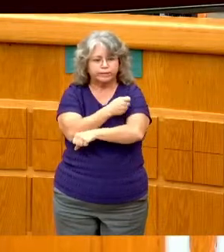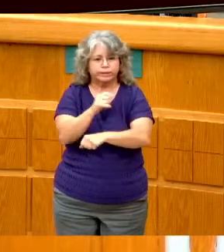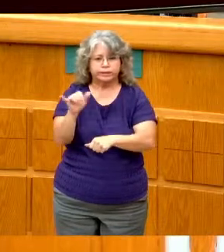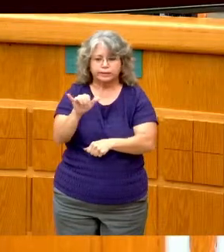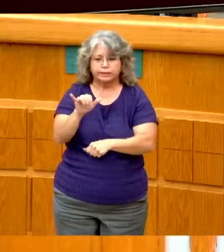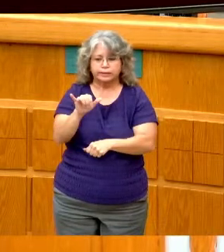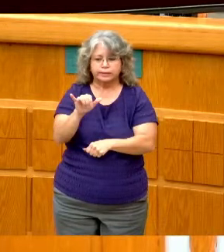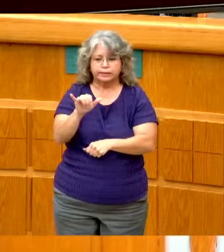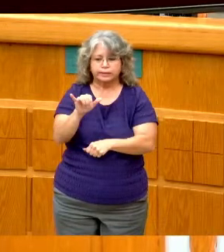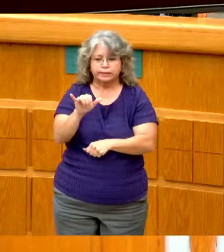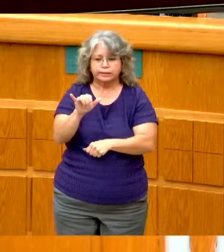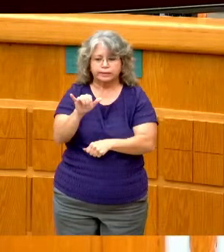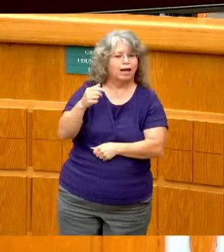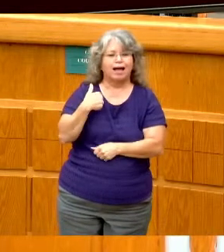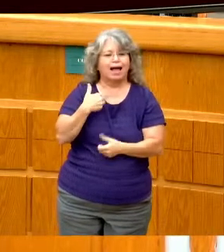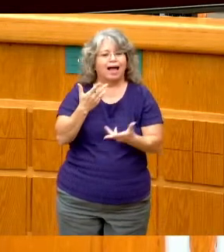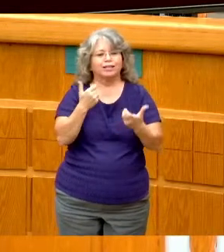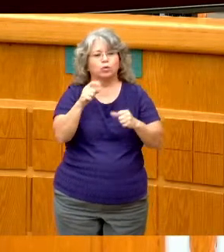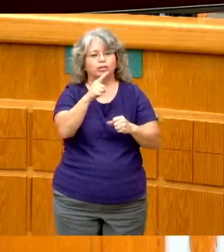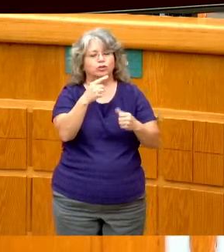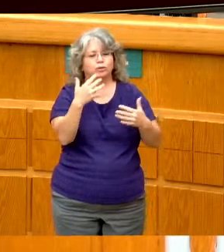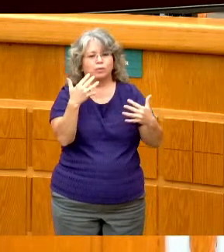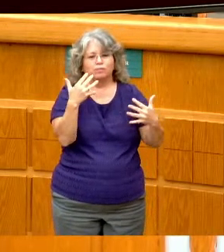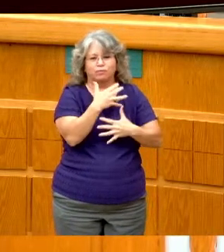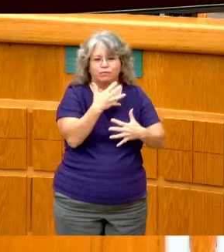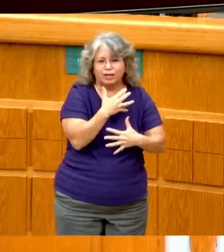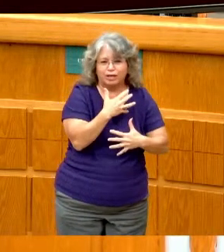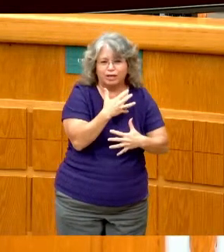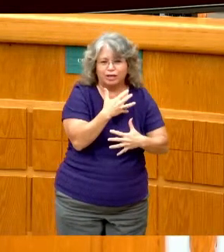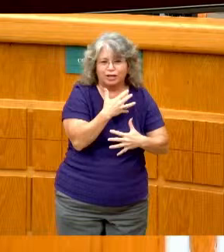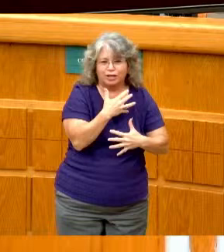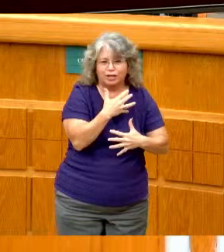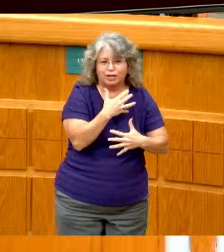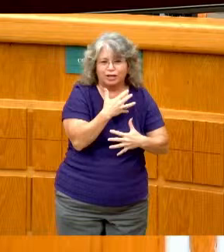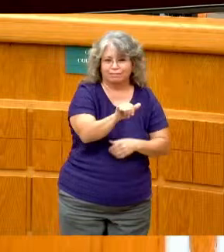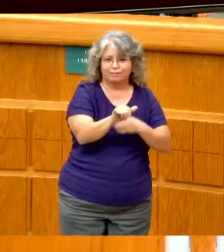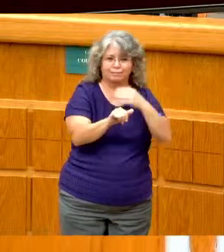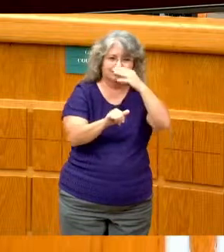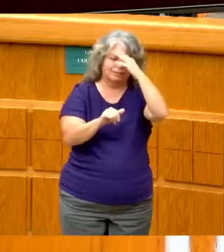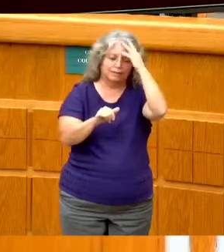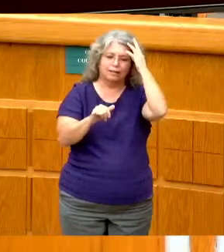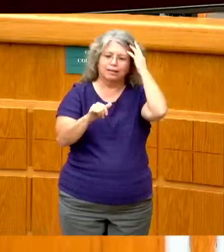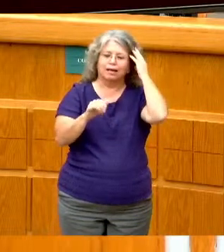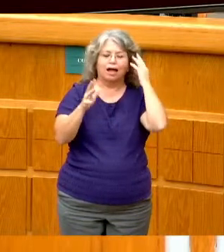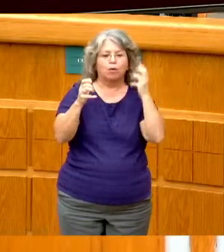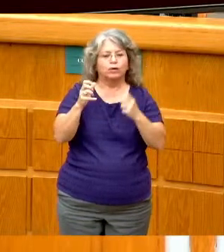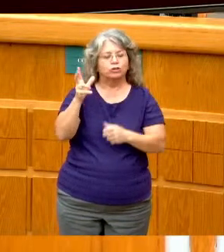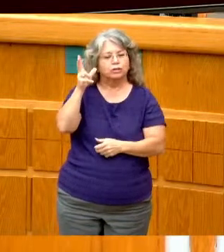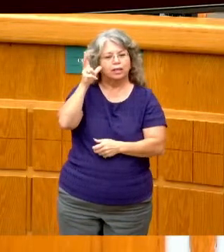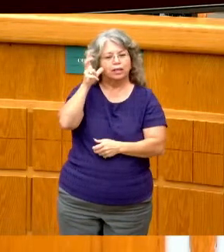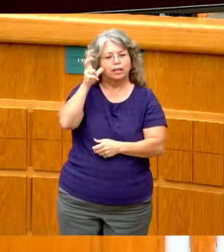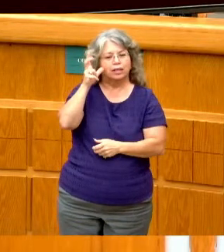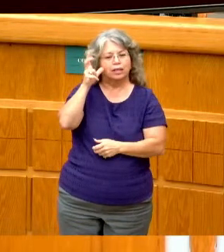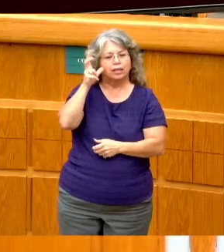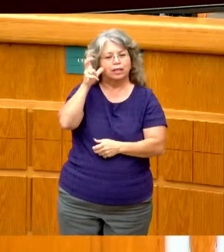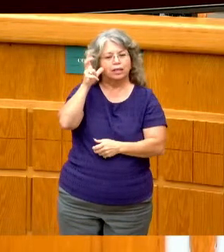be fearful about that. I want you to listen to the words of an amazing